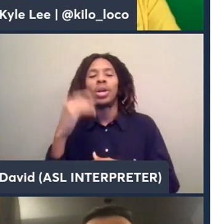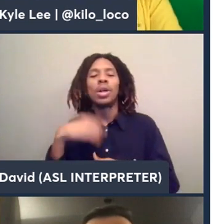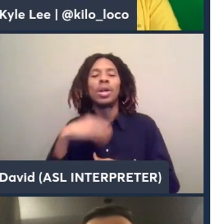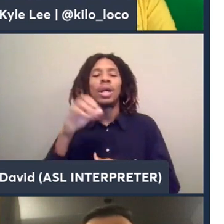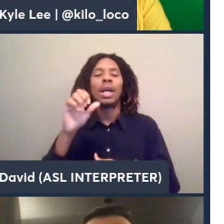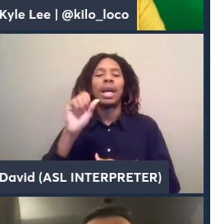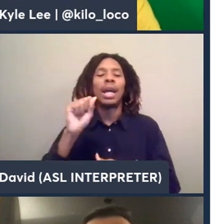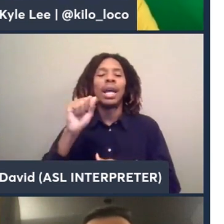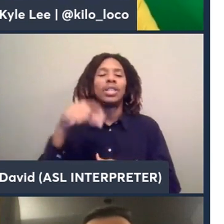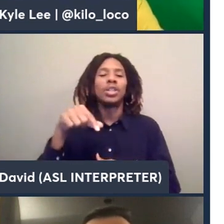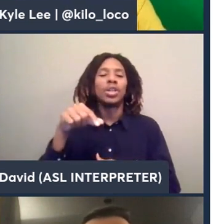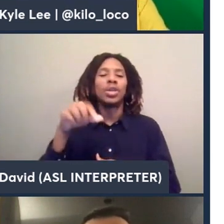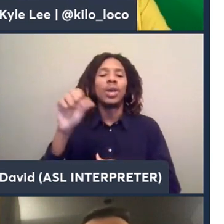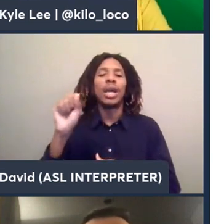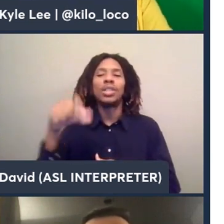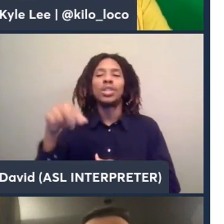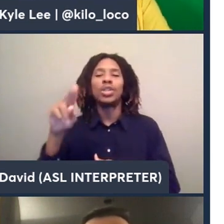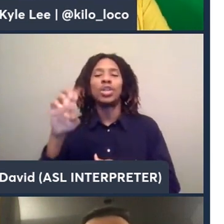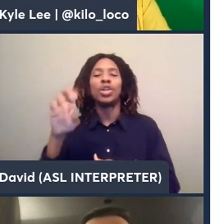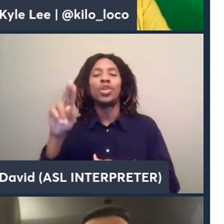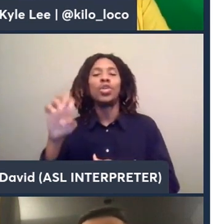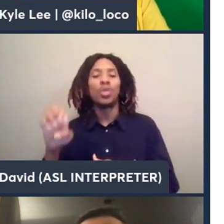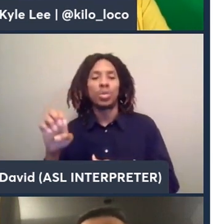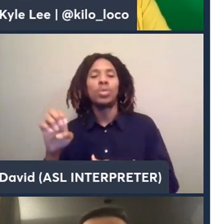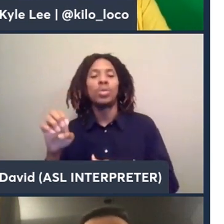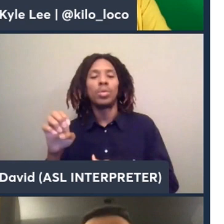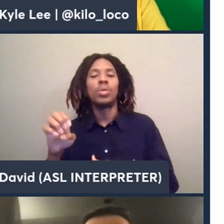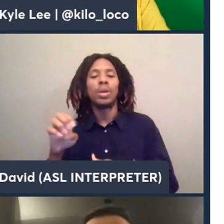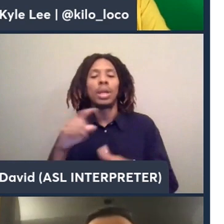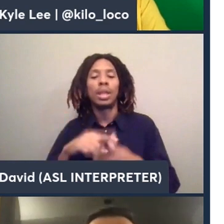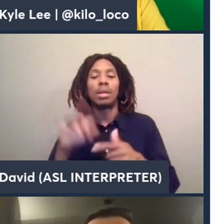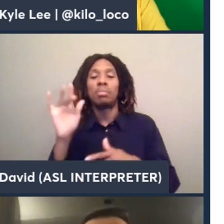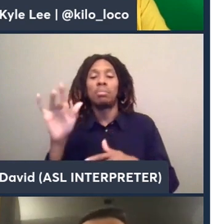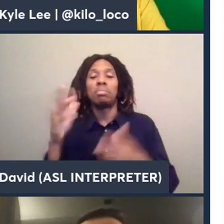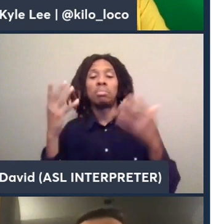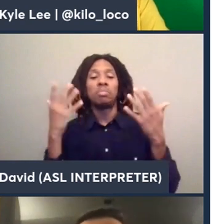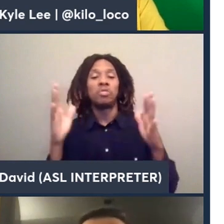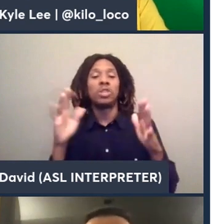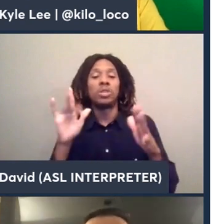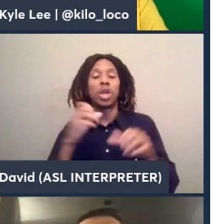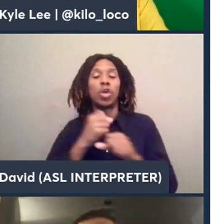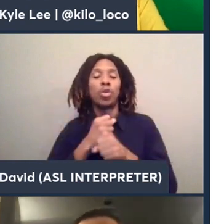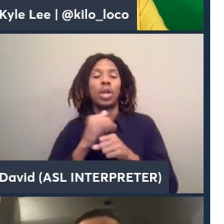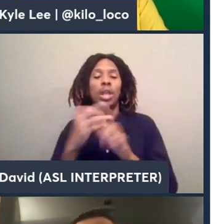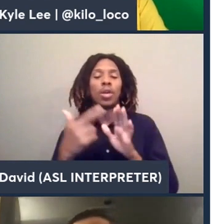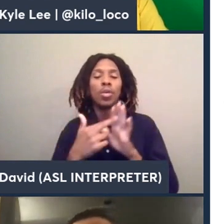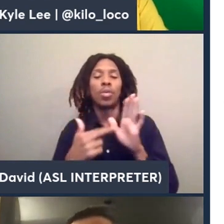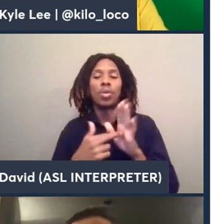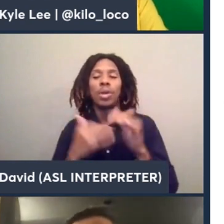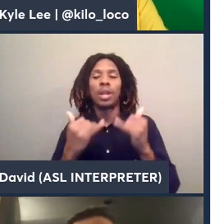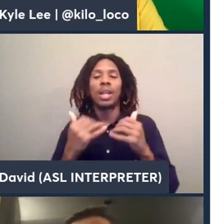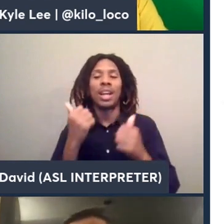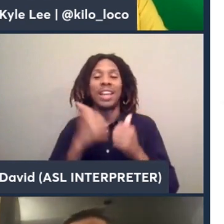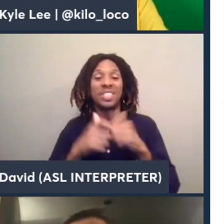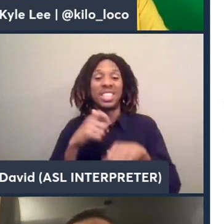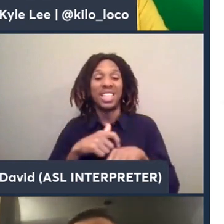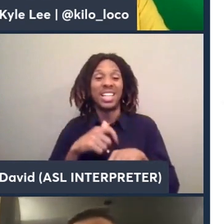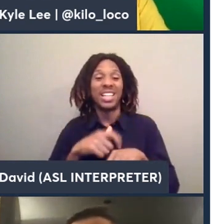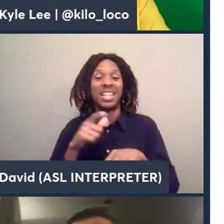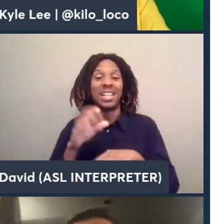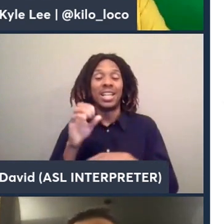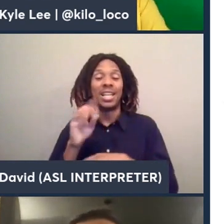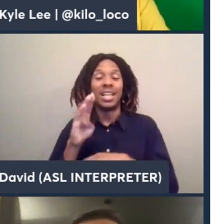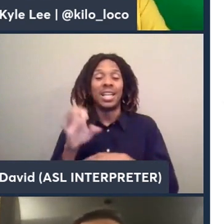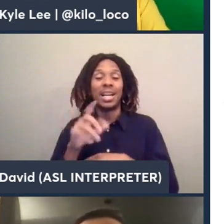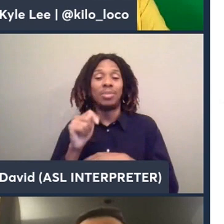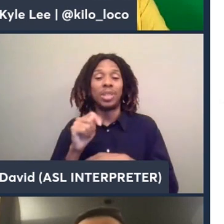queue here, and then I'm done. So I can create that rule, and now every single time those object state